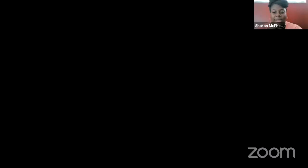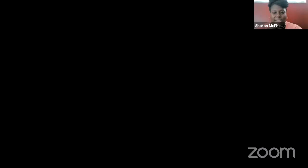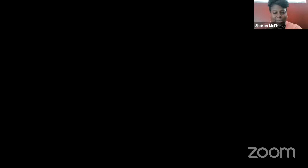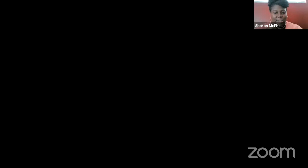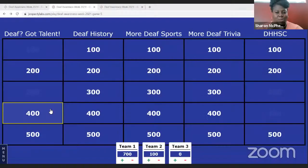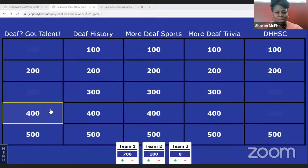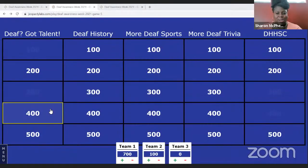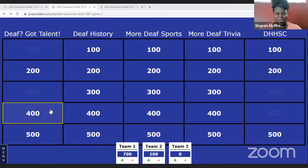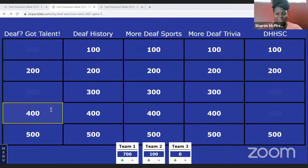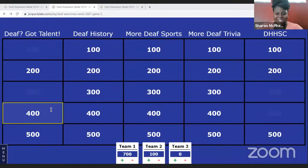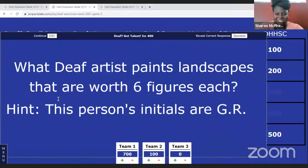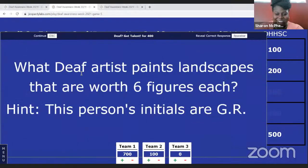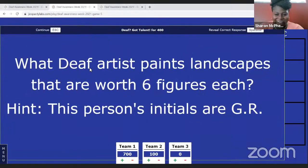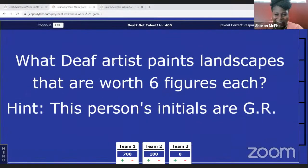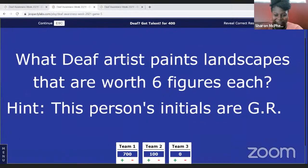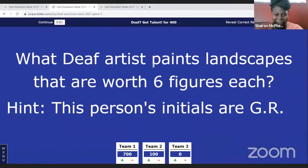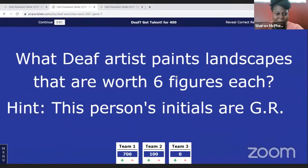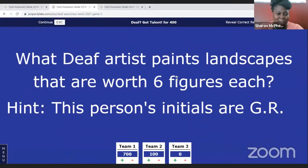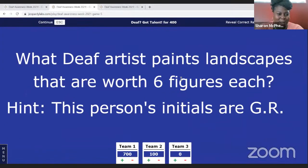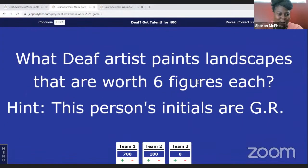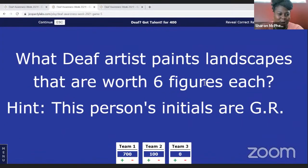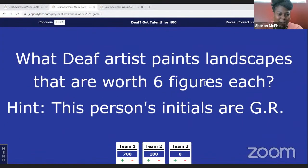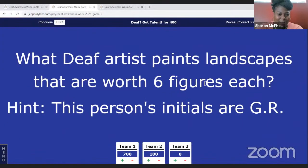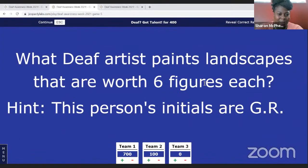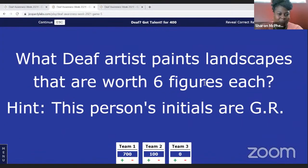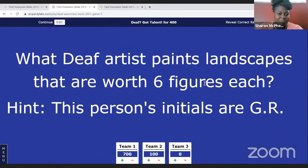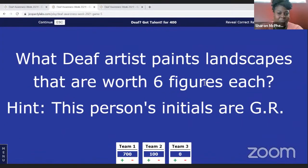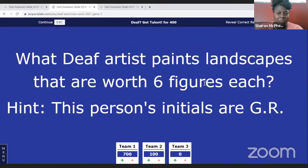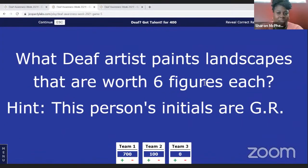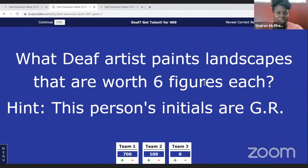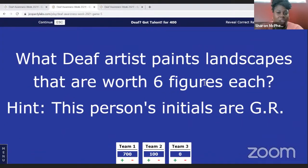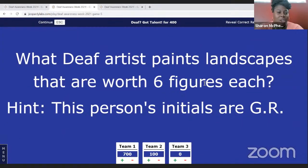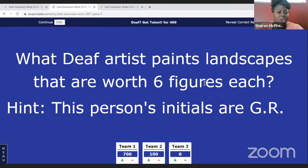All right, good one. All right, that was a good one.